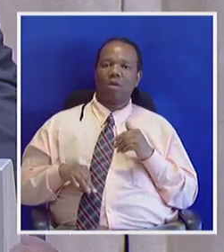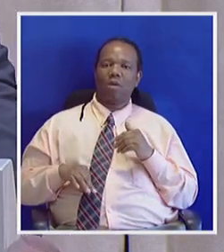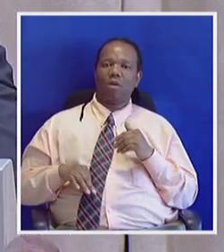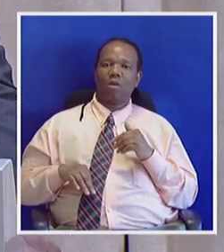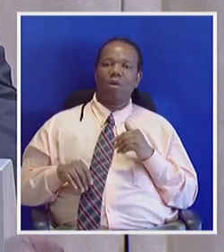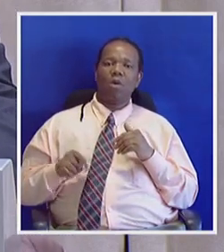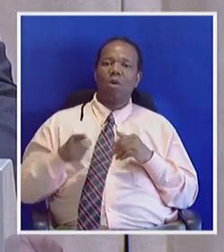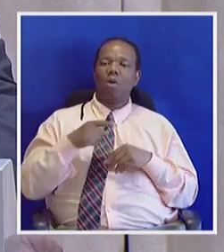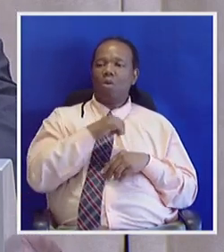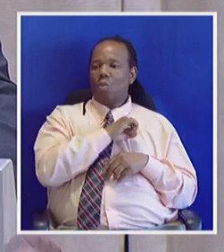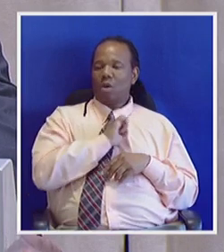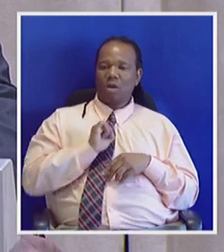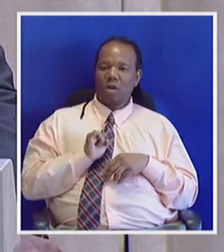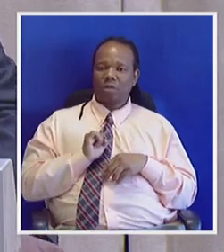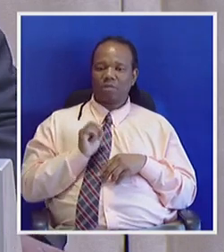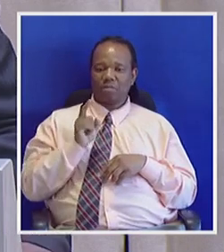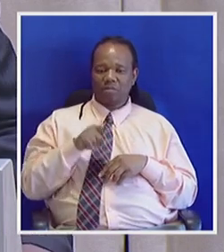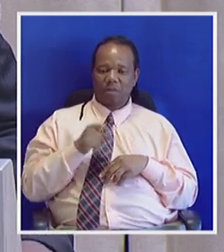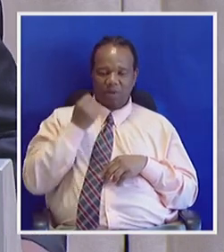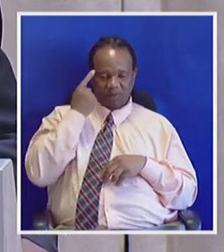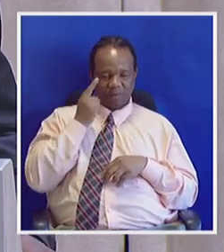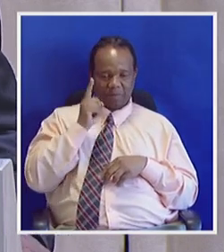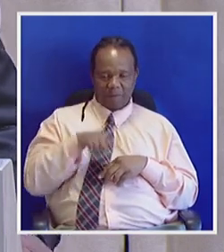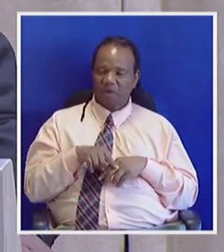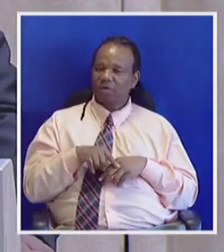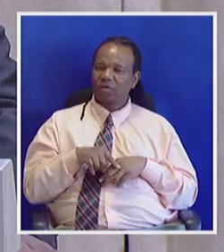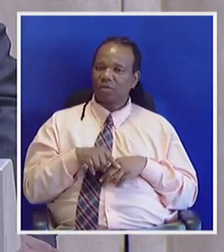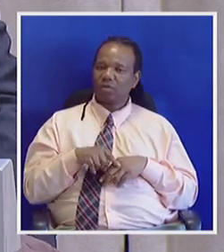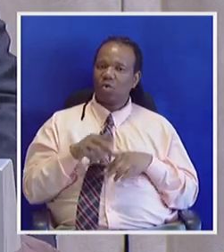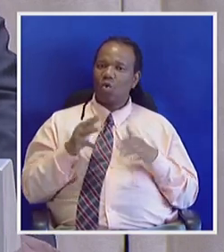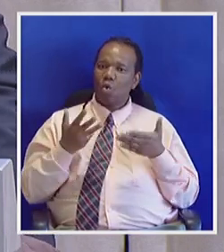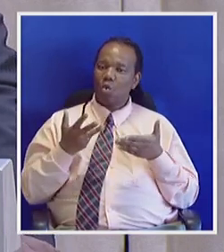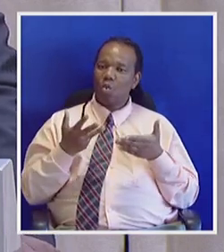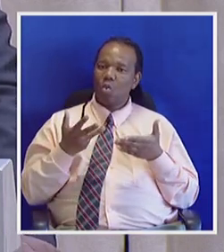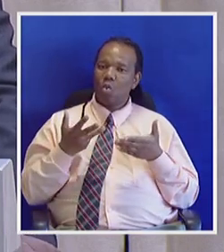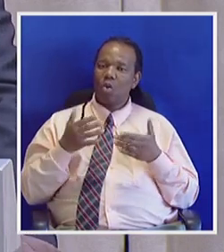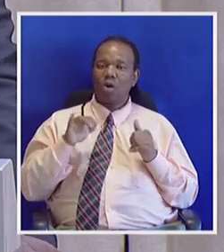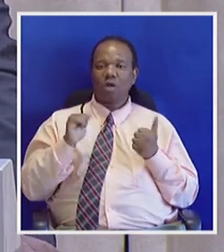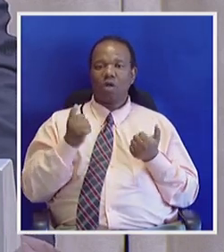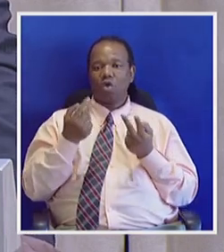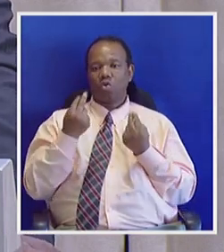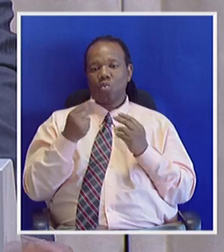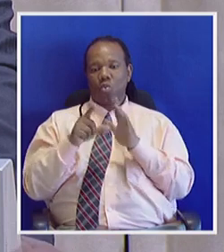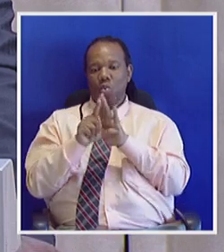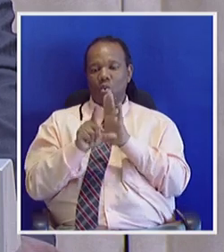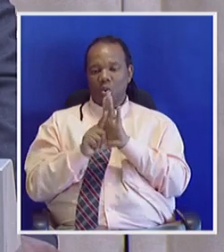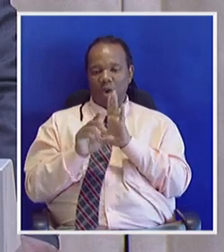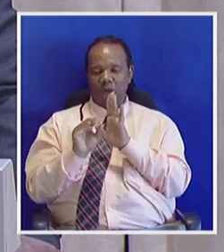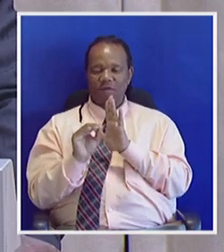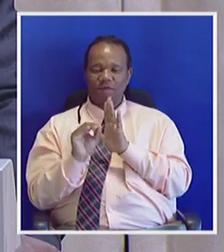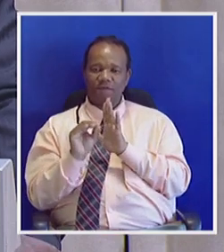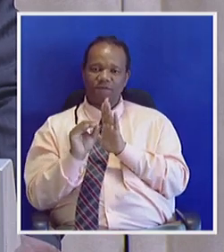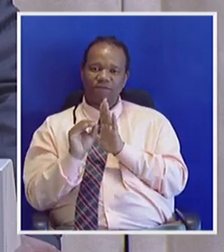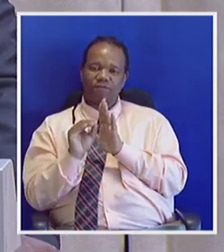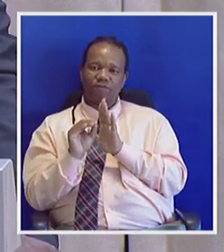beile molao o motjha e hlile mmuso o batla hore batho ba sebetsang ba dule ba tseba ditokelo